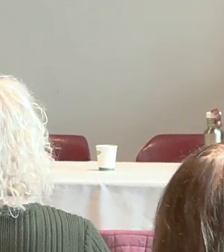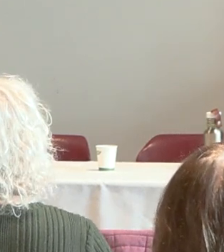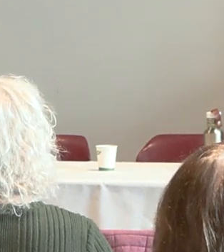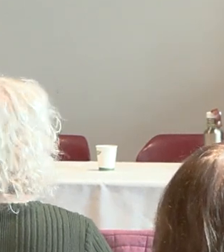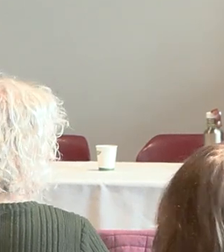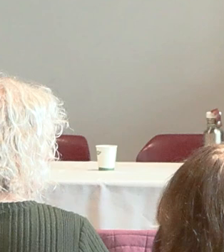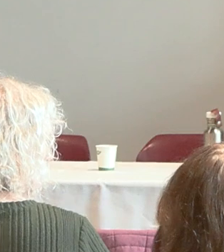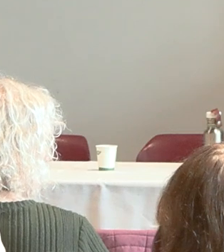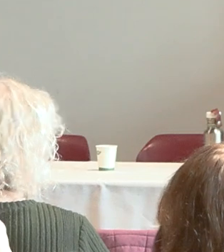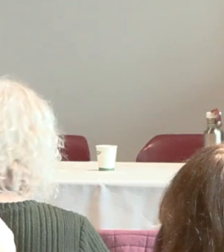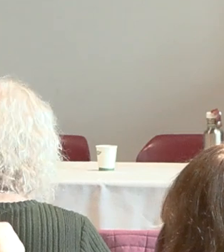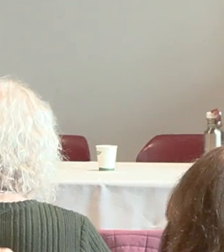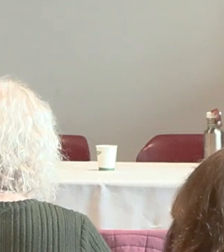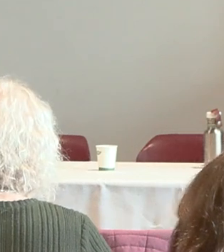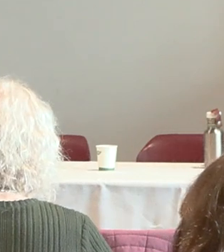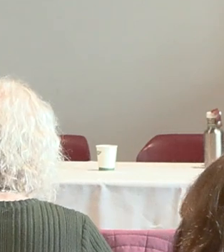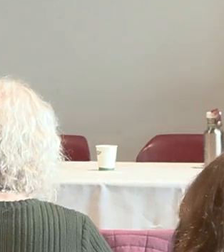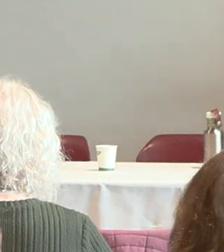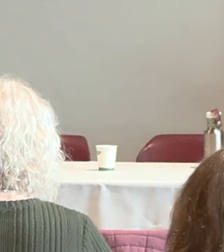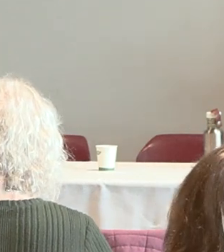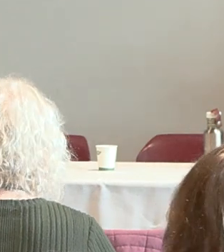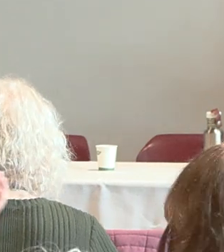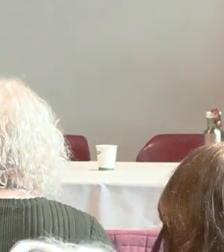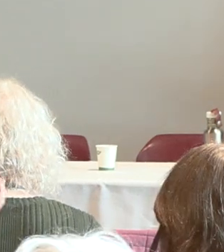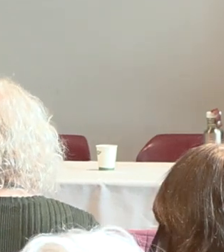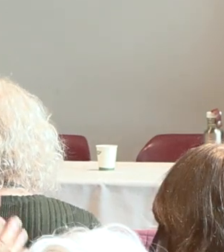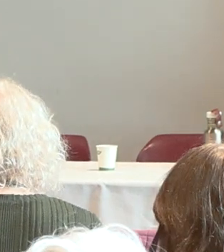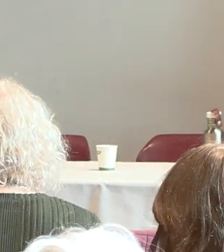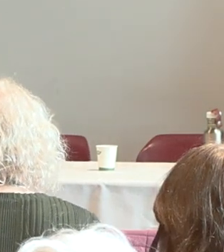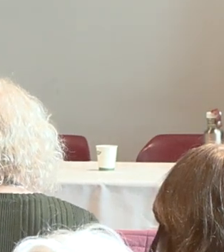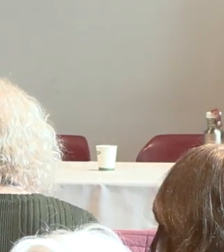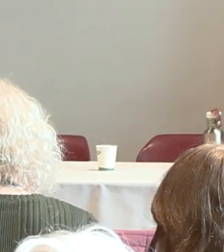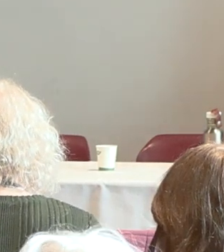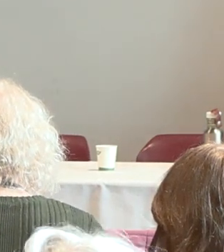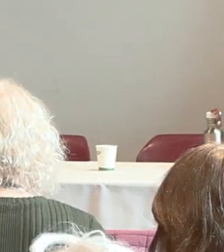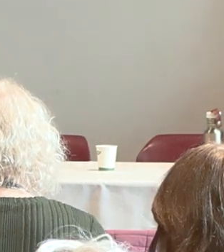for all of the support we've gotten from our community. Thank you.